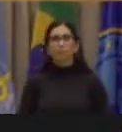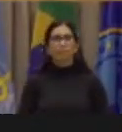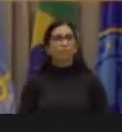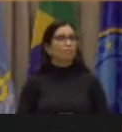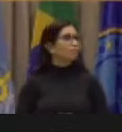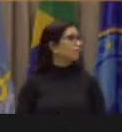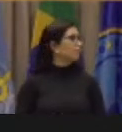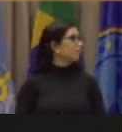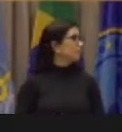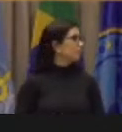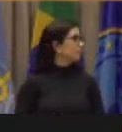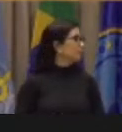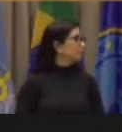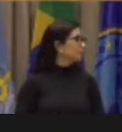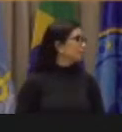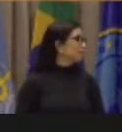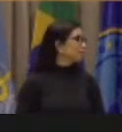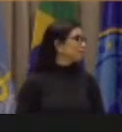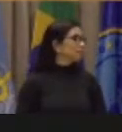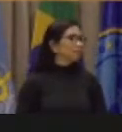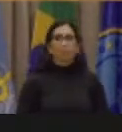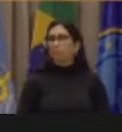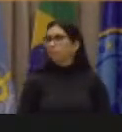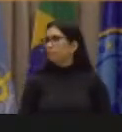I think no one has any questions, so